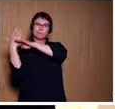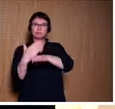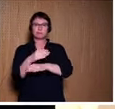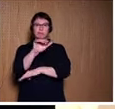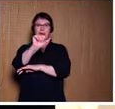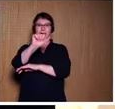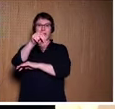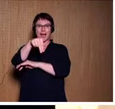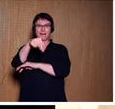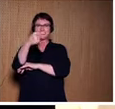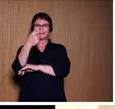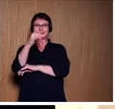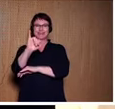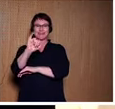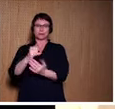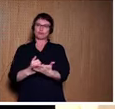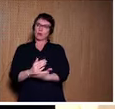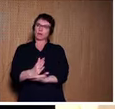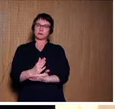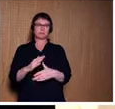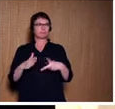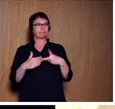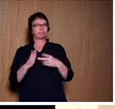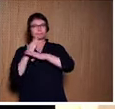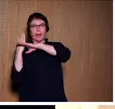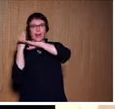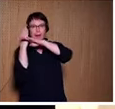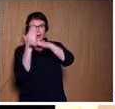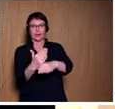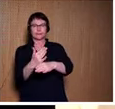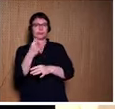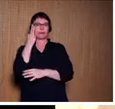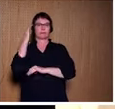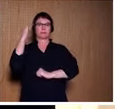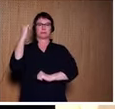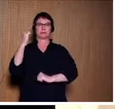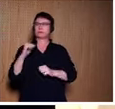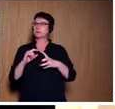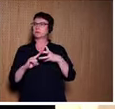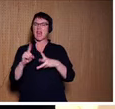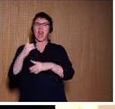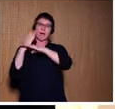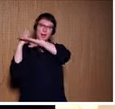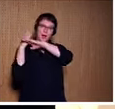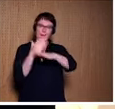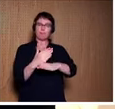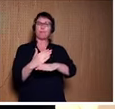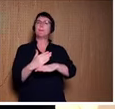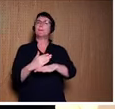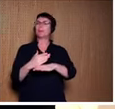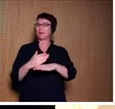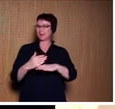calling it here today, the groups opposing feminist and queer advocacy refer